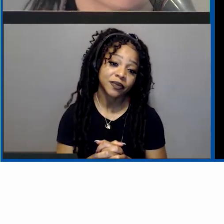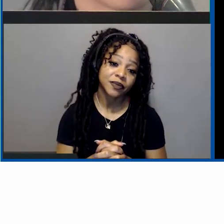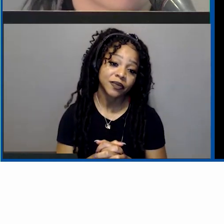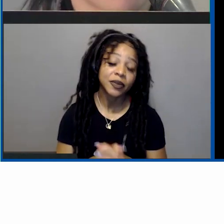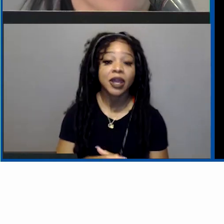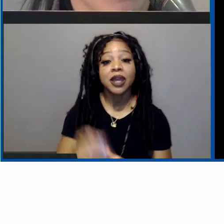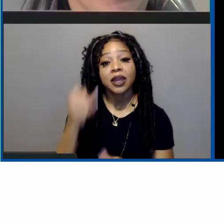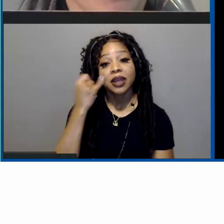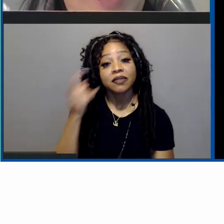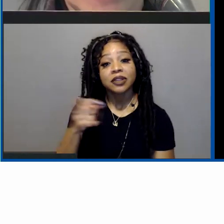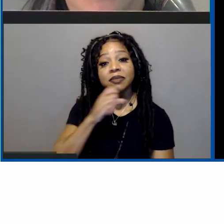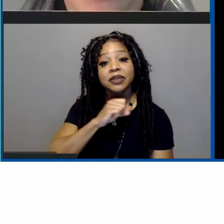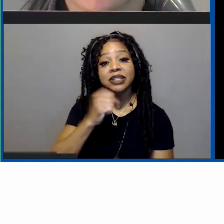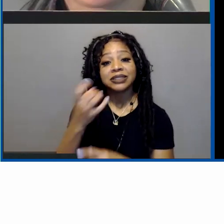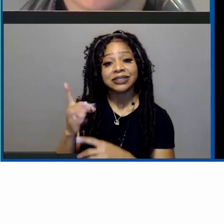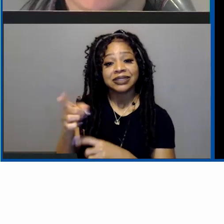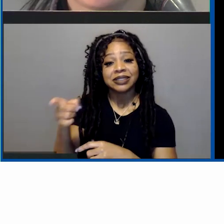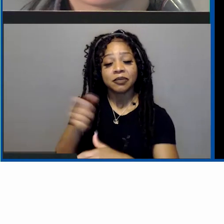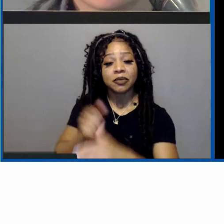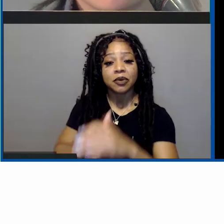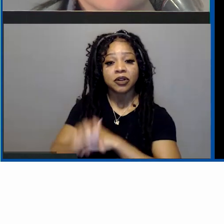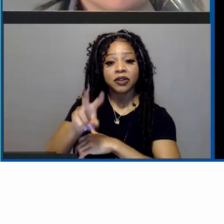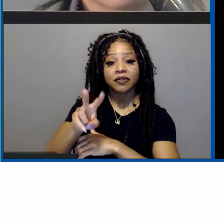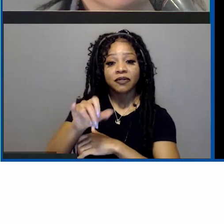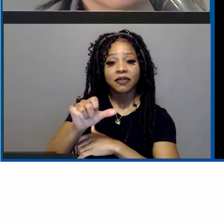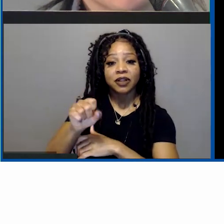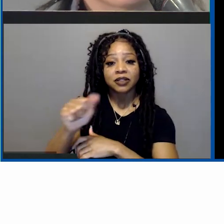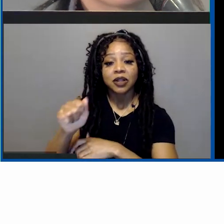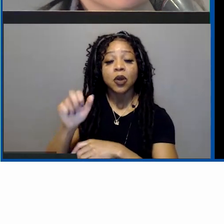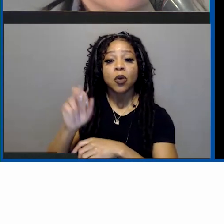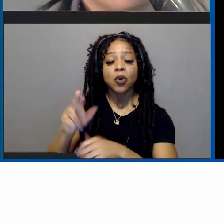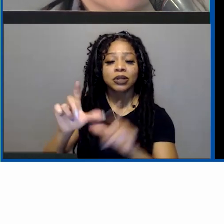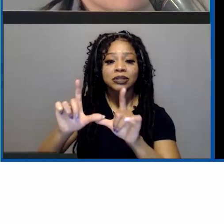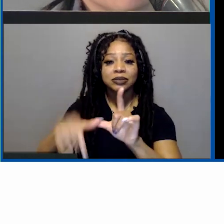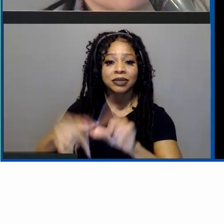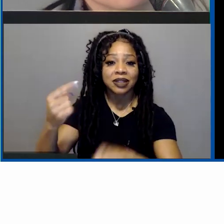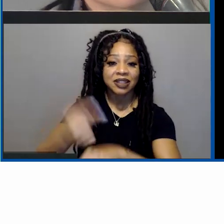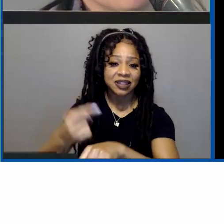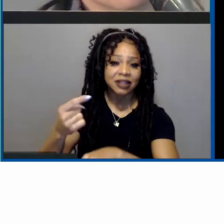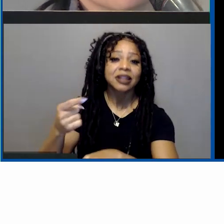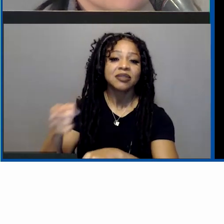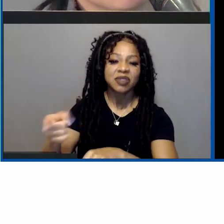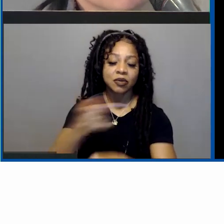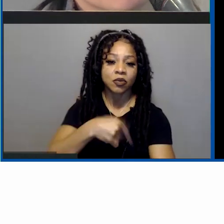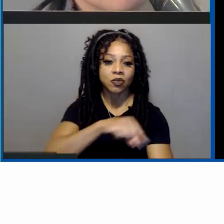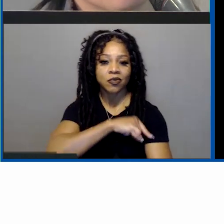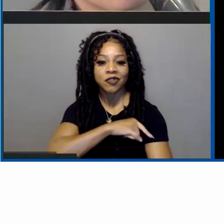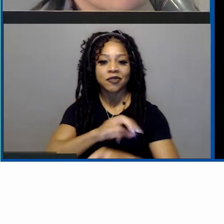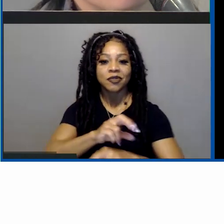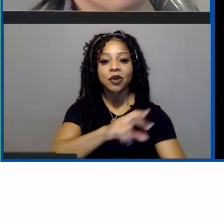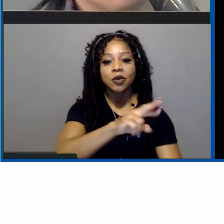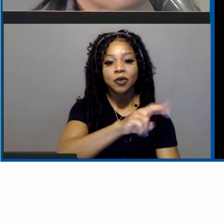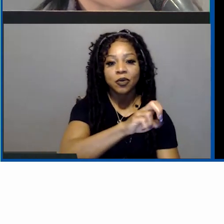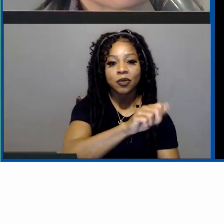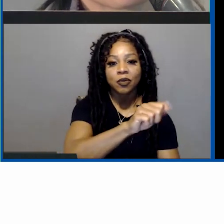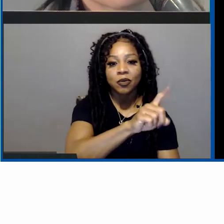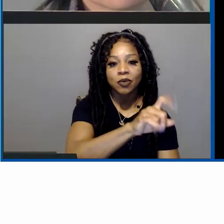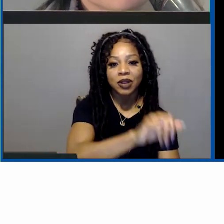a visa or the visa ended on that day, then they are qualified for the Ready, Set, Go